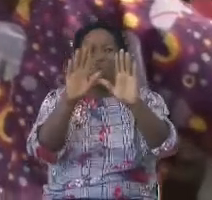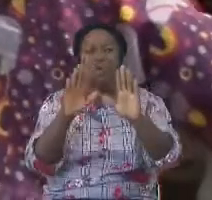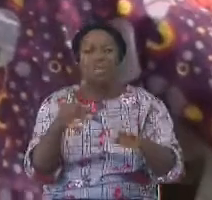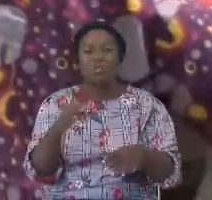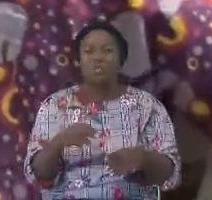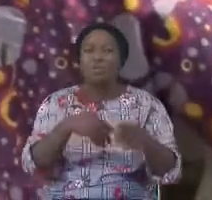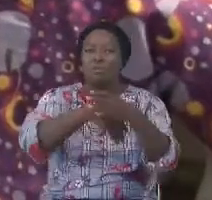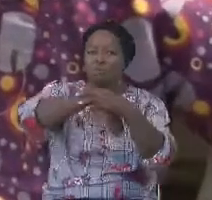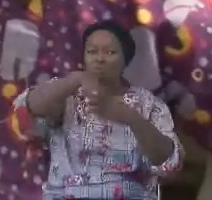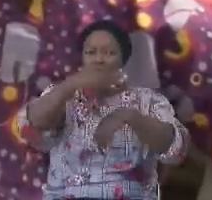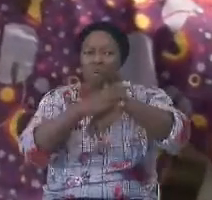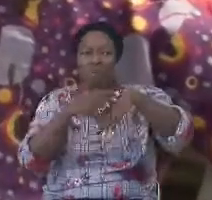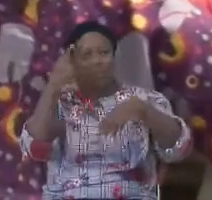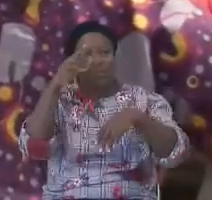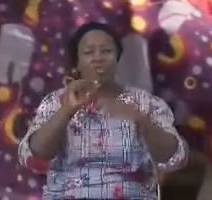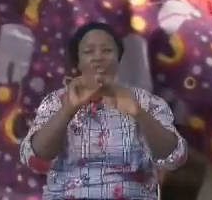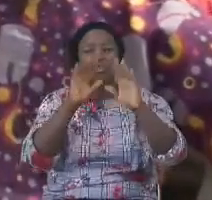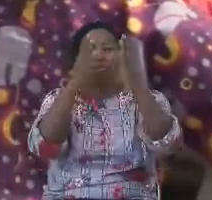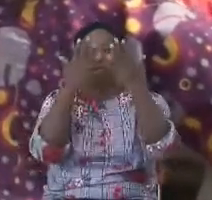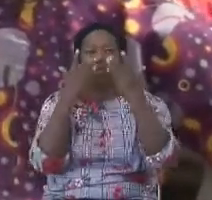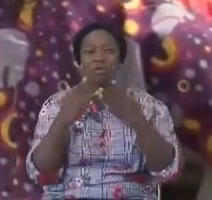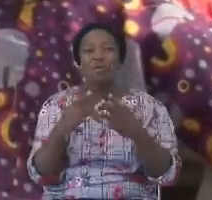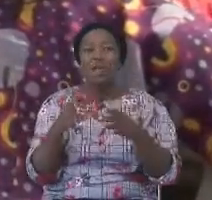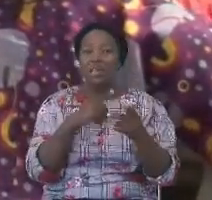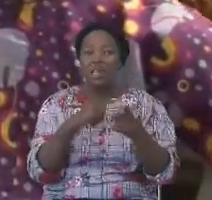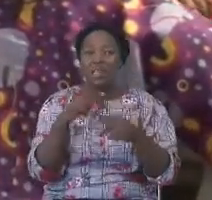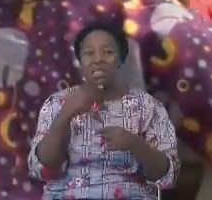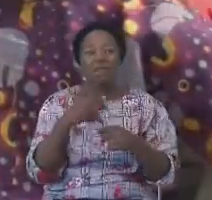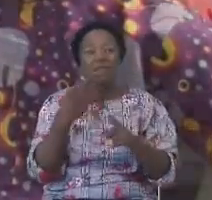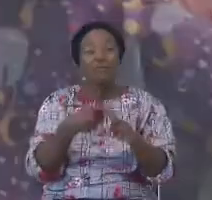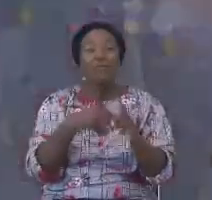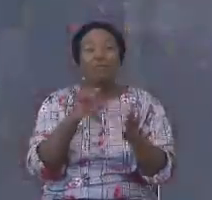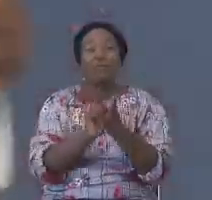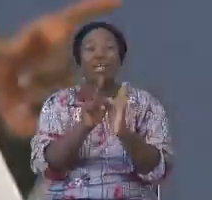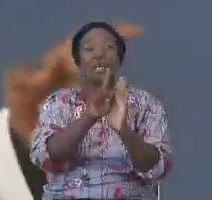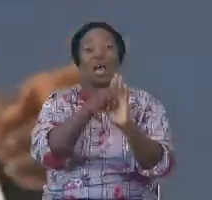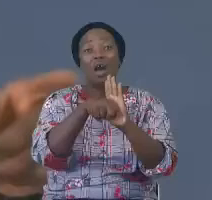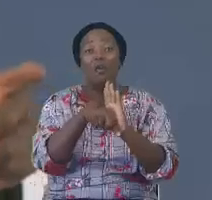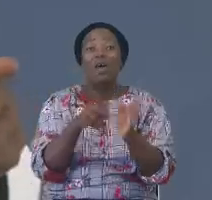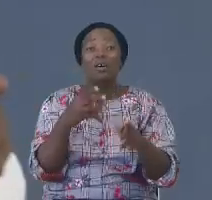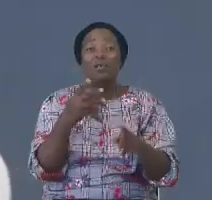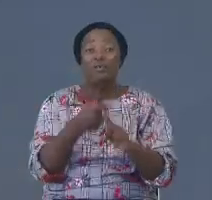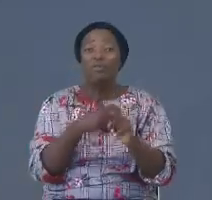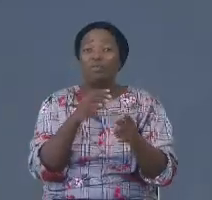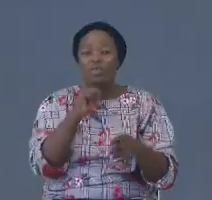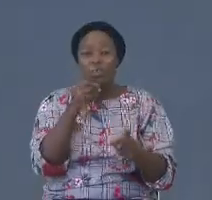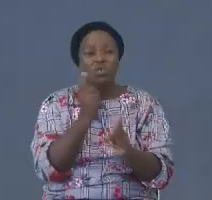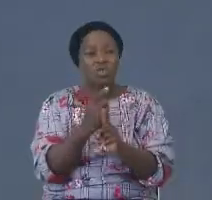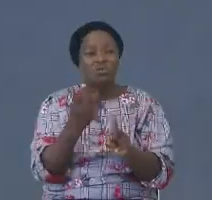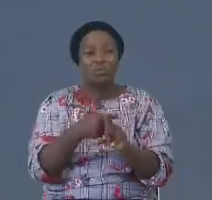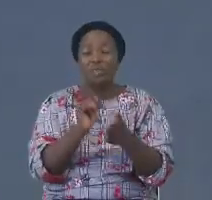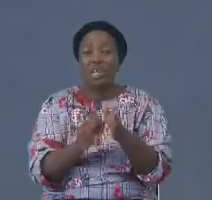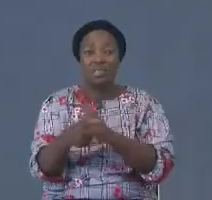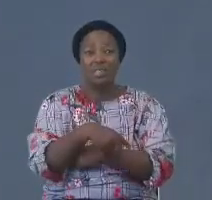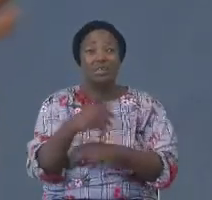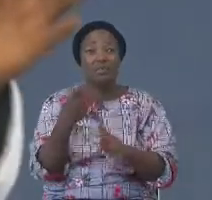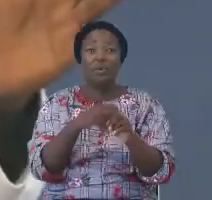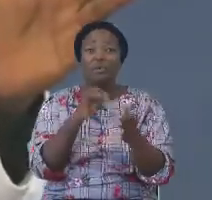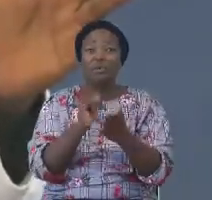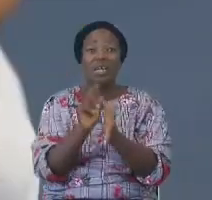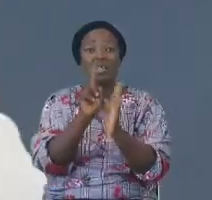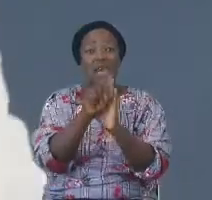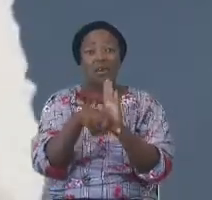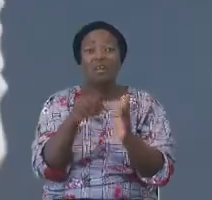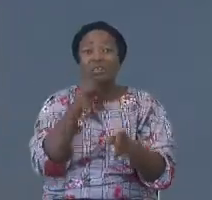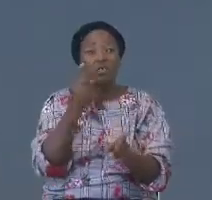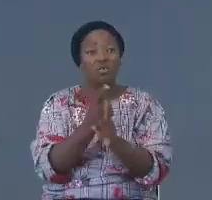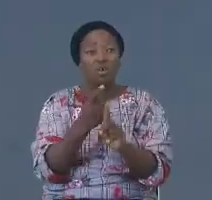wonder of solace for the sorrowful is said and then he says from that hour not just from